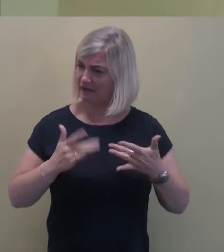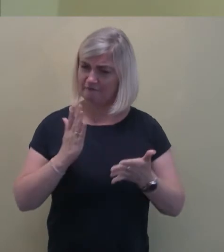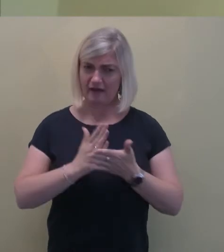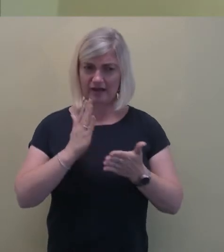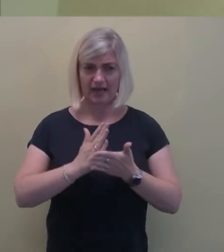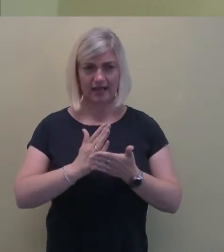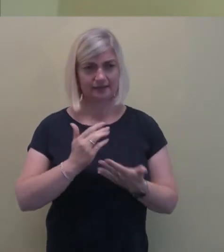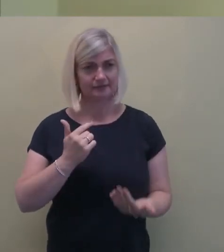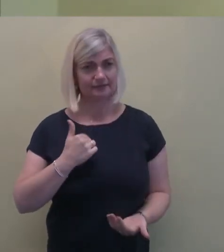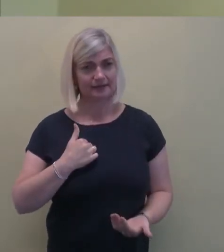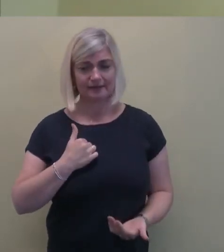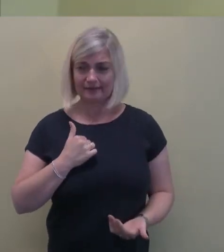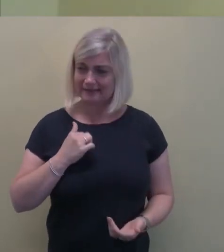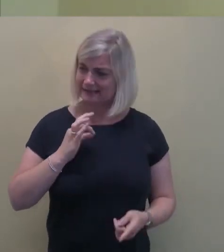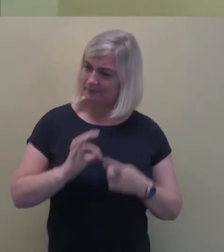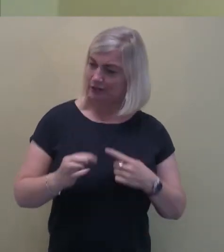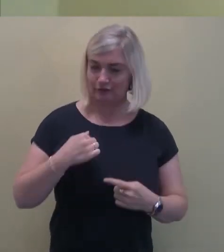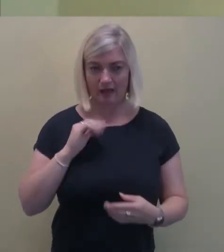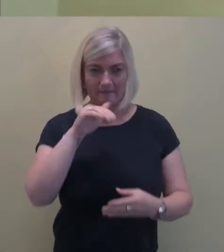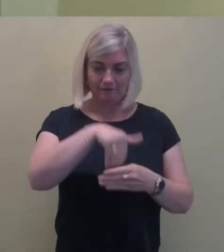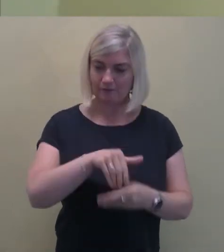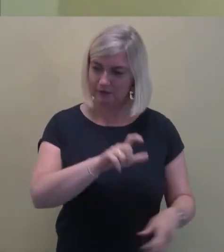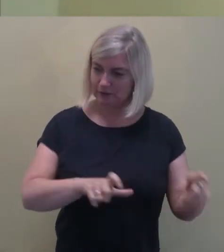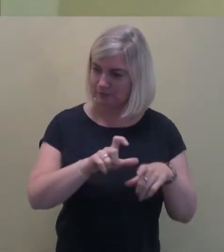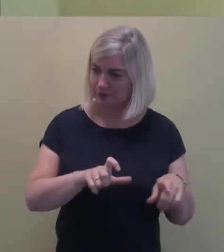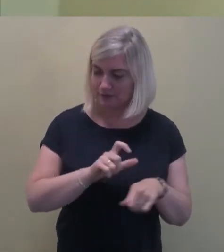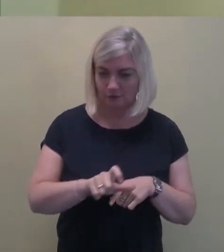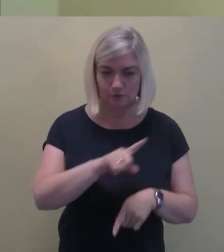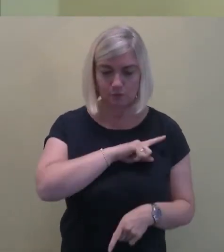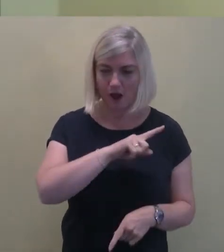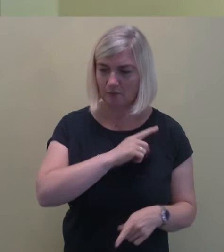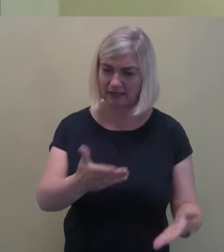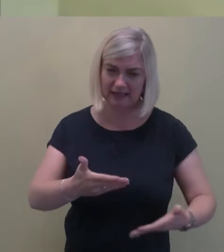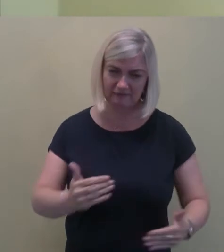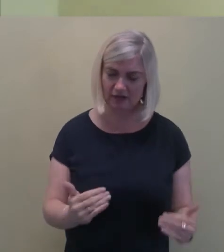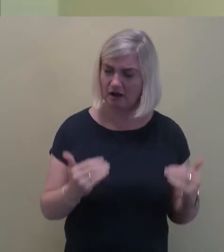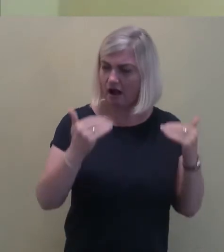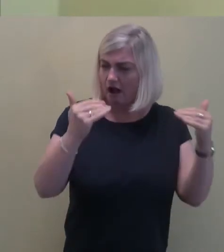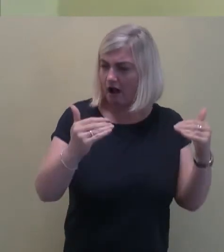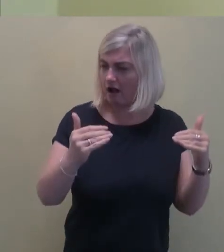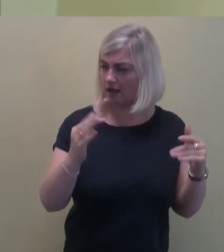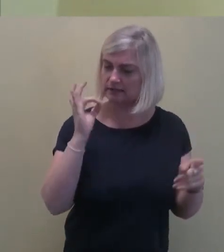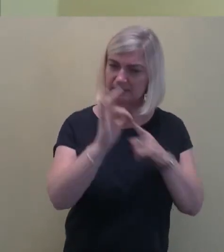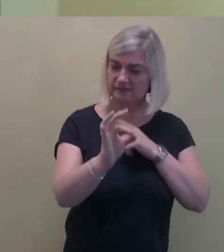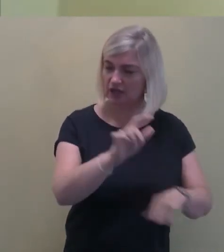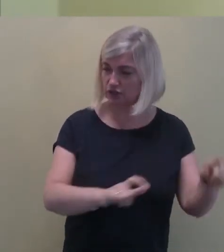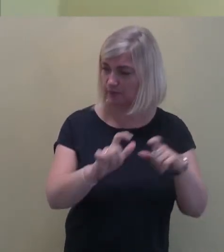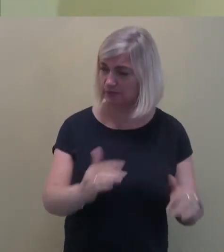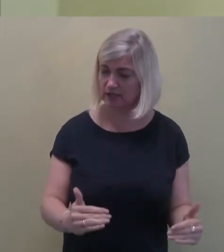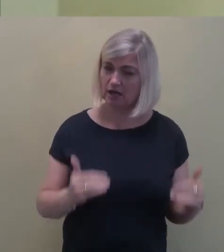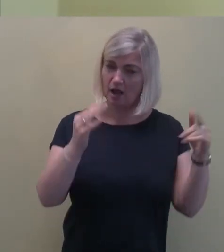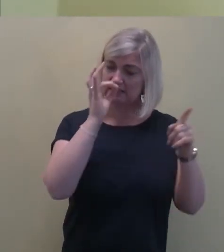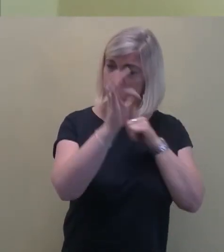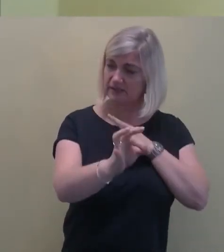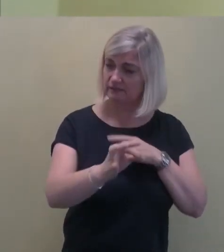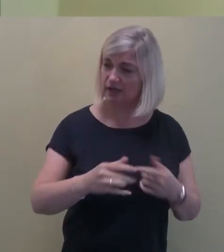safe environment, obviously. So there's no real equipment they need. We have obviously great facilities at the college, like remote access, so students can dial in to the college